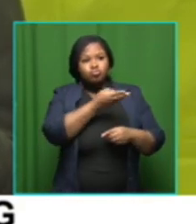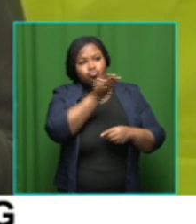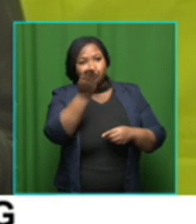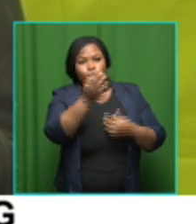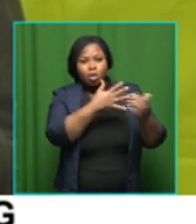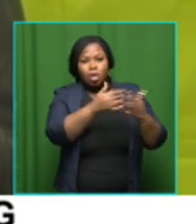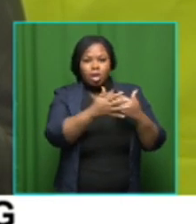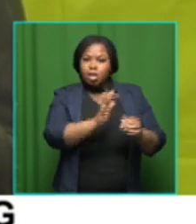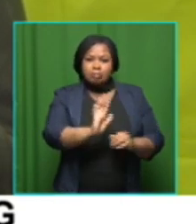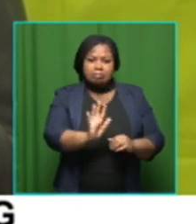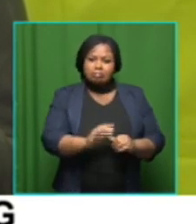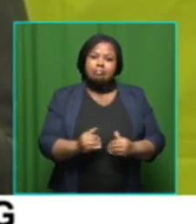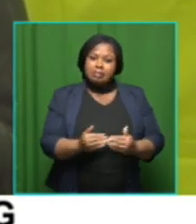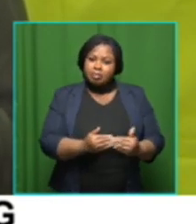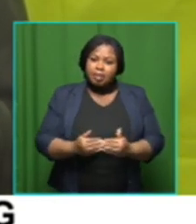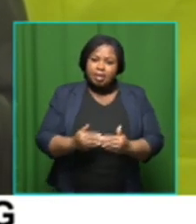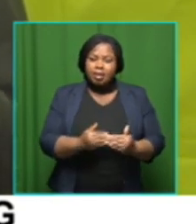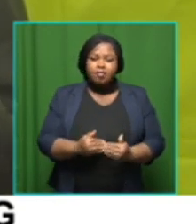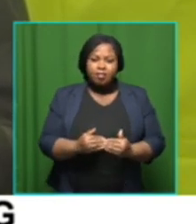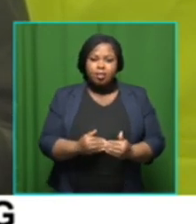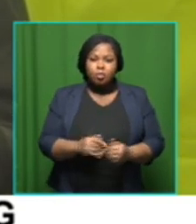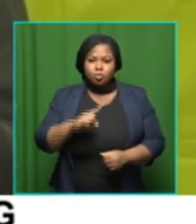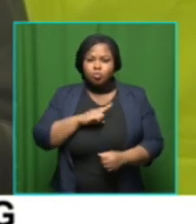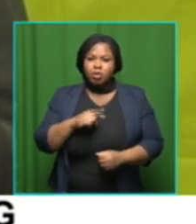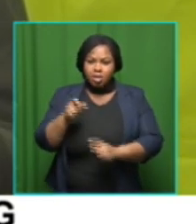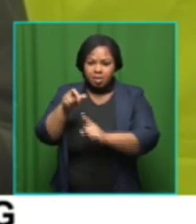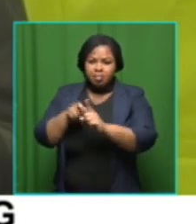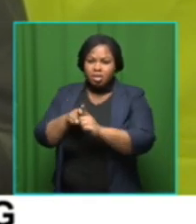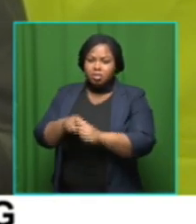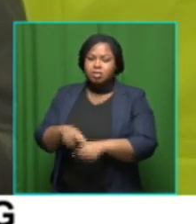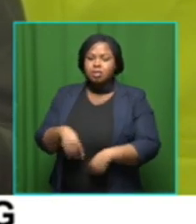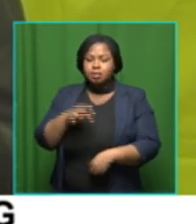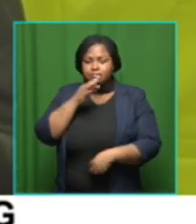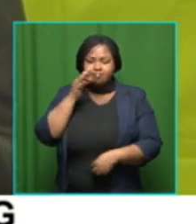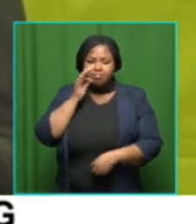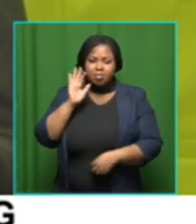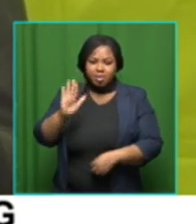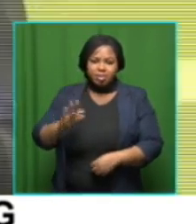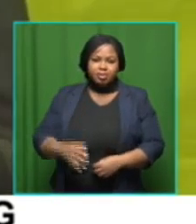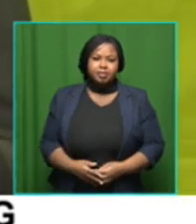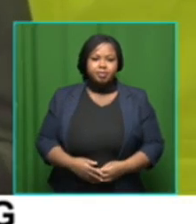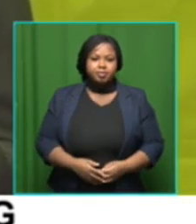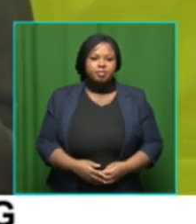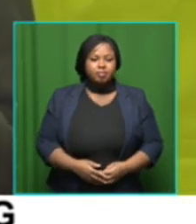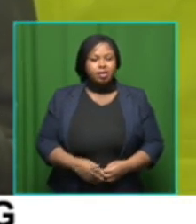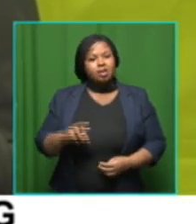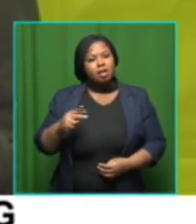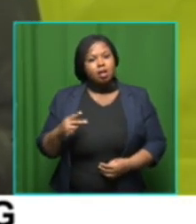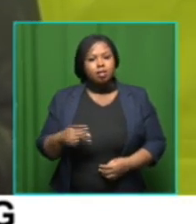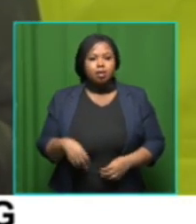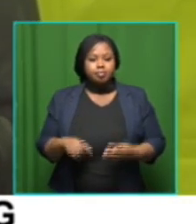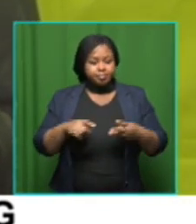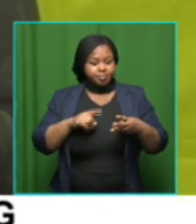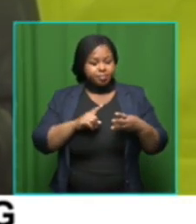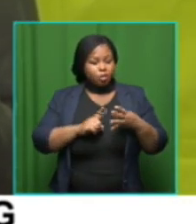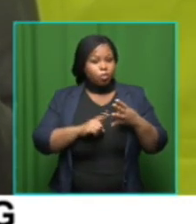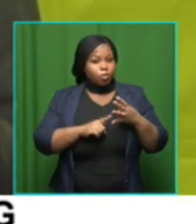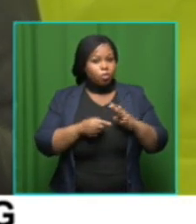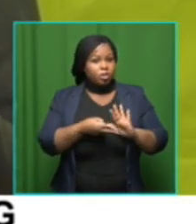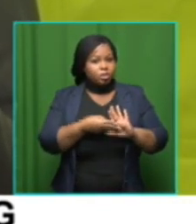that we need to be clear. The issue of myth busters. So the stigmatization, the only thing is to make sure that